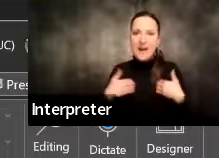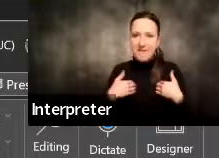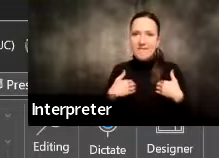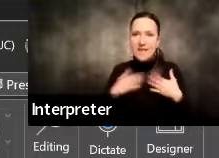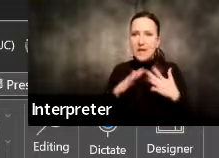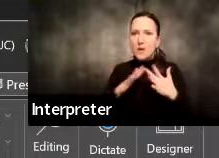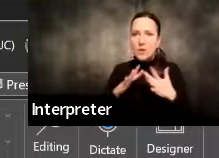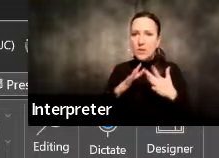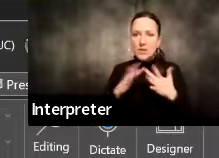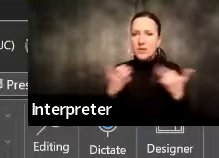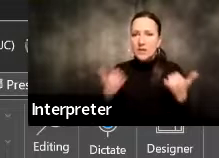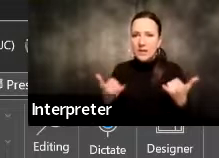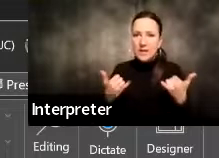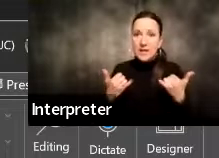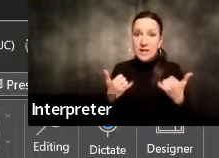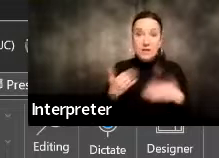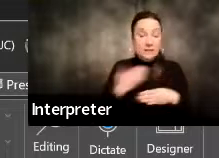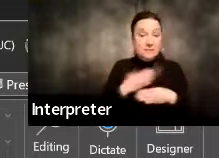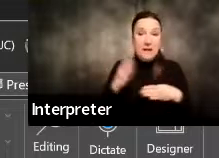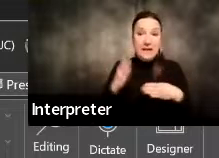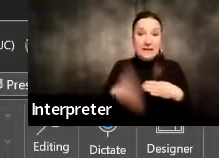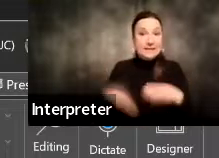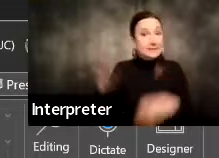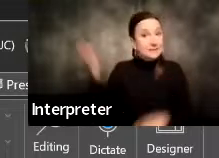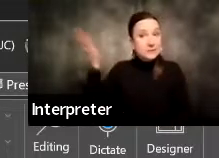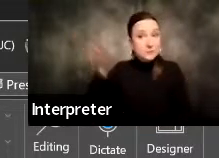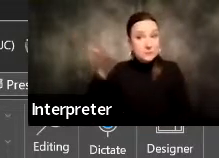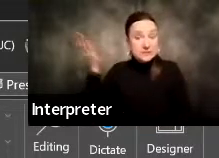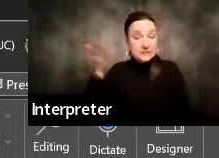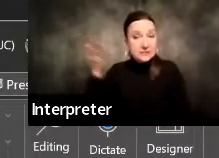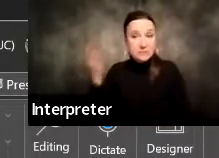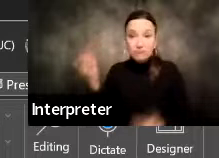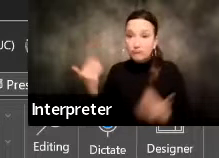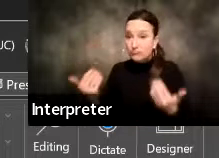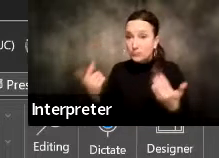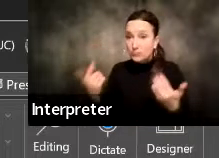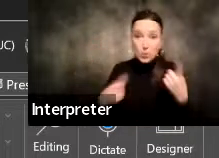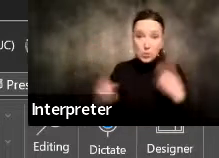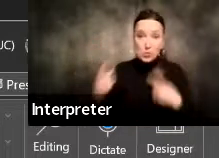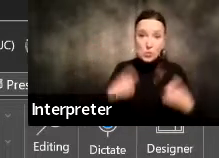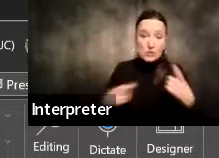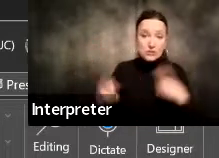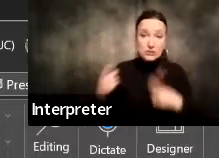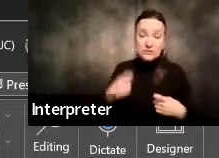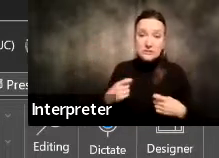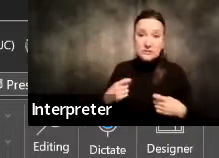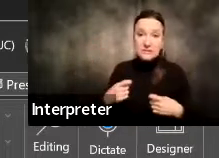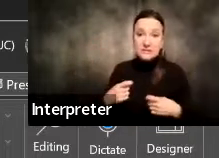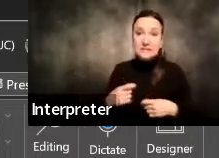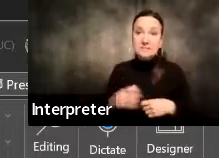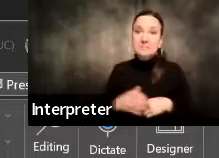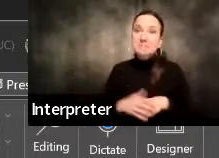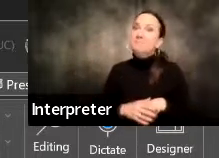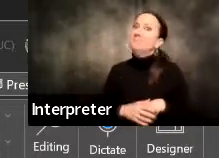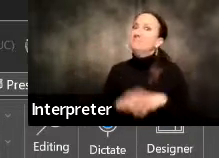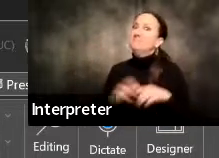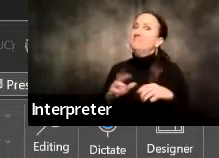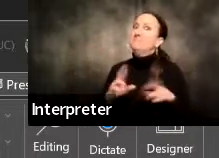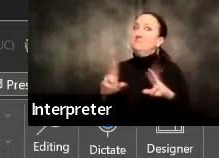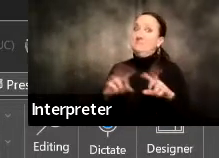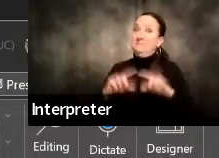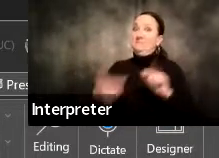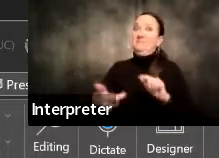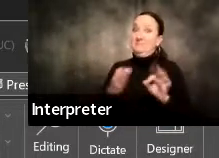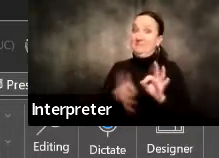now. And that is the end of my presentation. Do you all have any questions for me? Yes, ma'am. We have questions